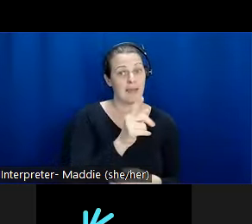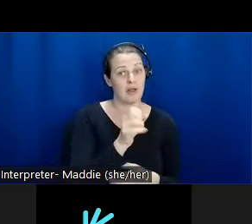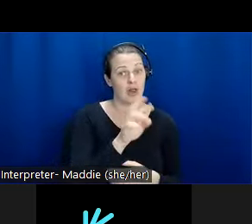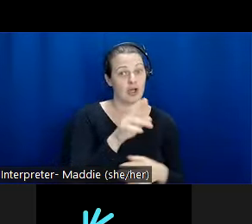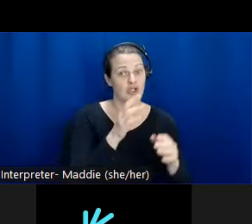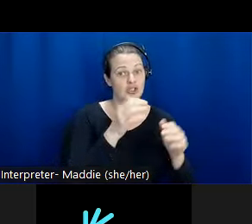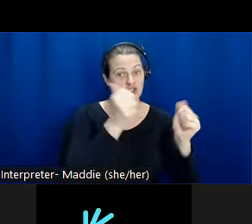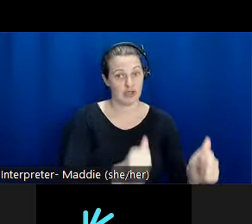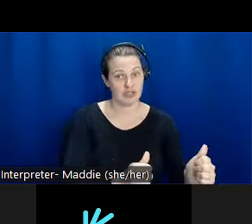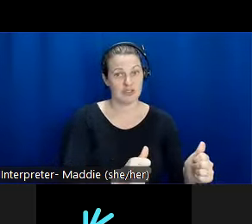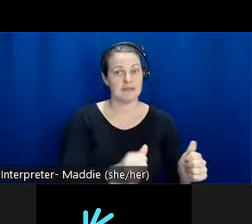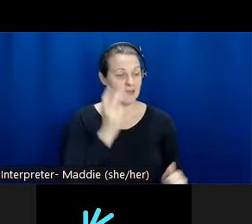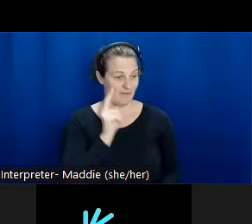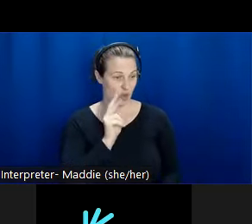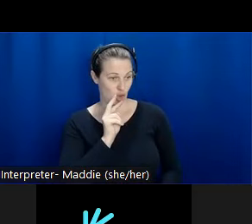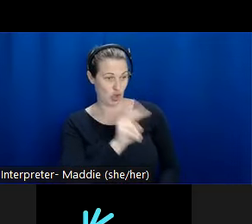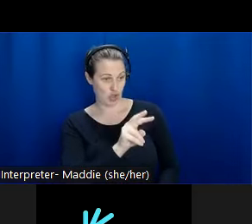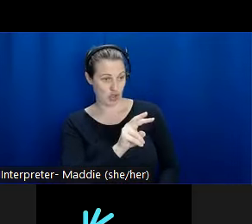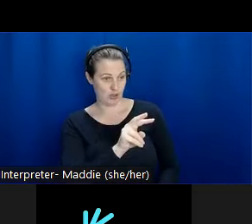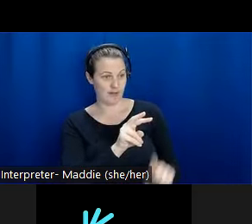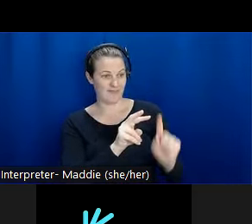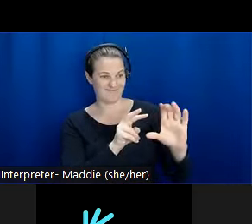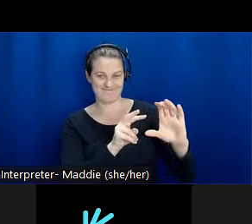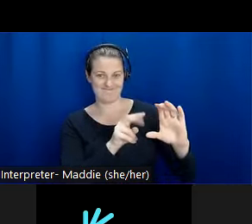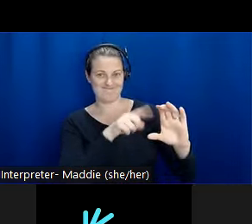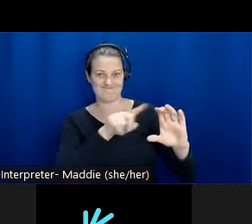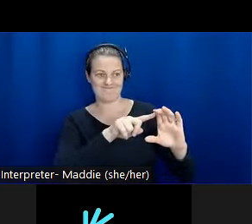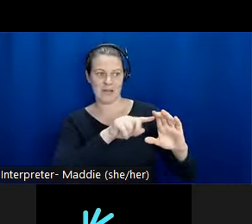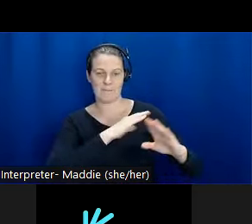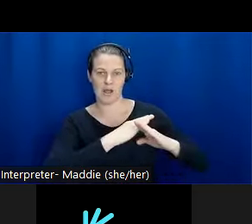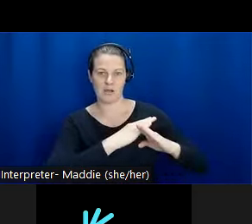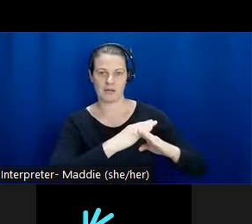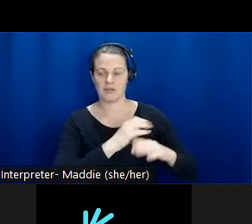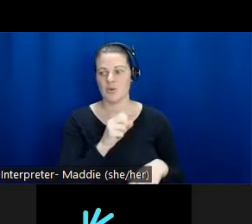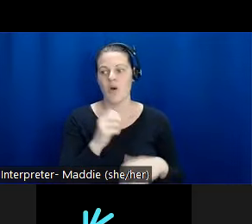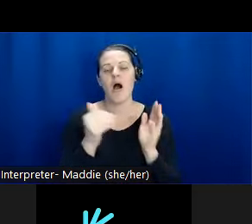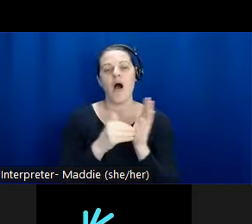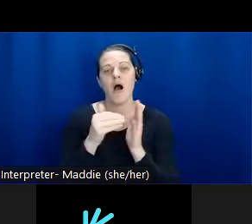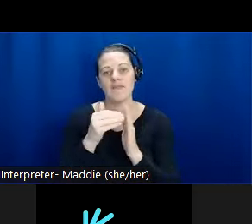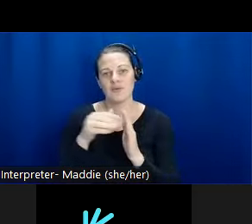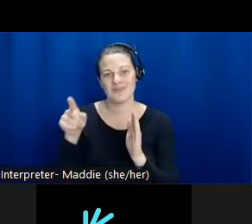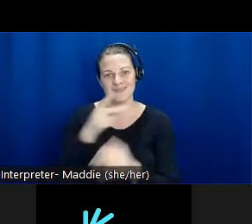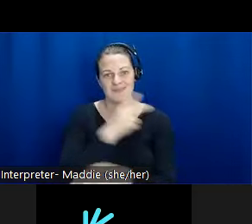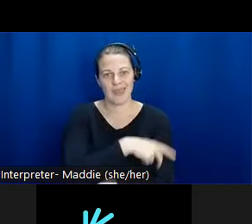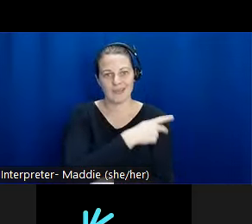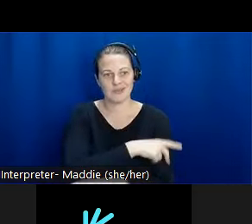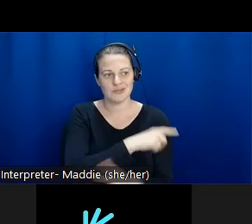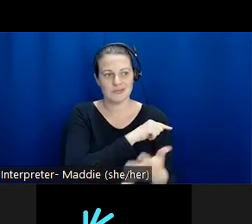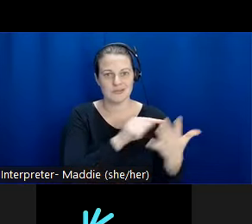having great challenges with where you're spotting images. So often with these patients, reading becomes a